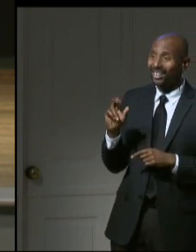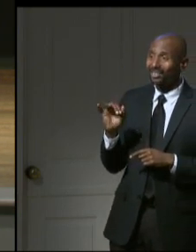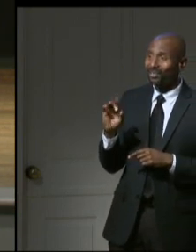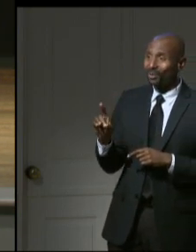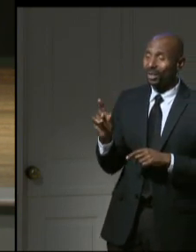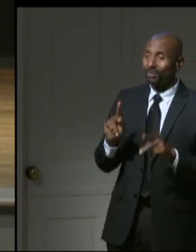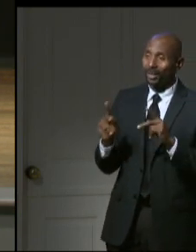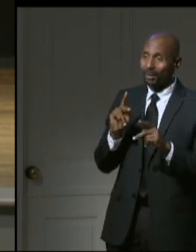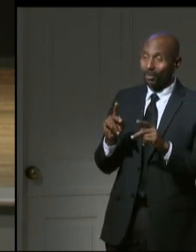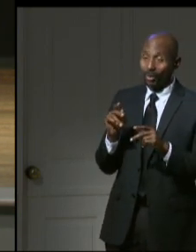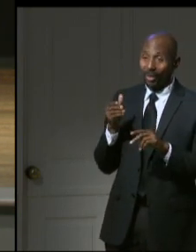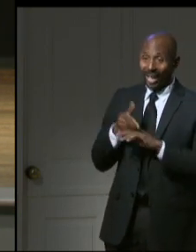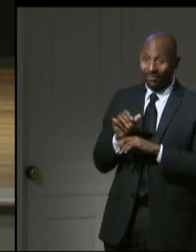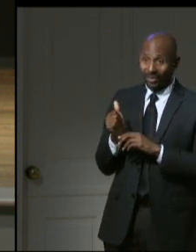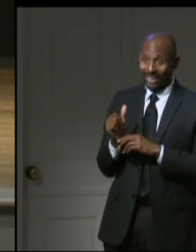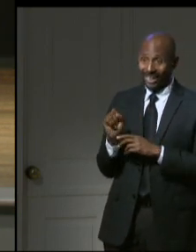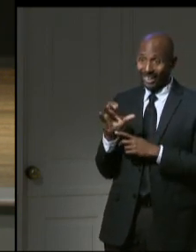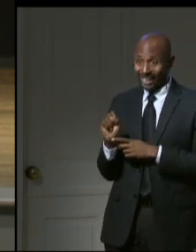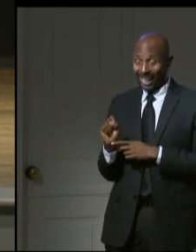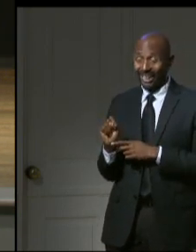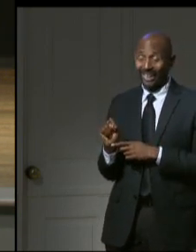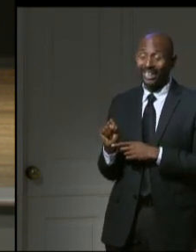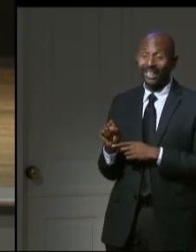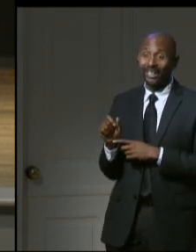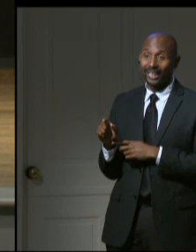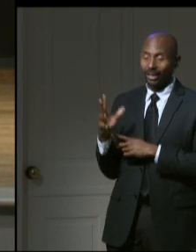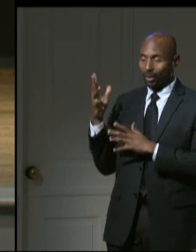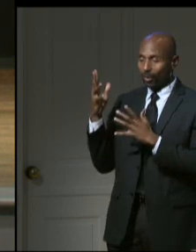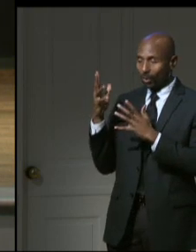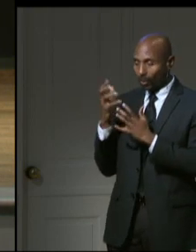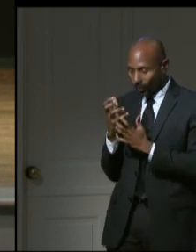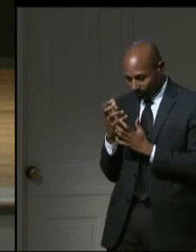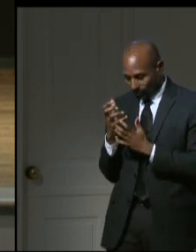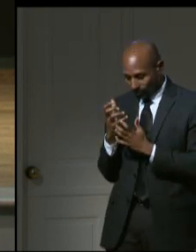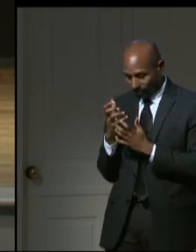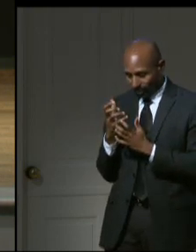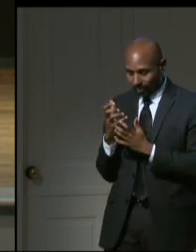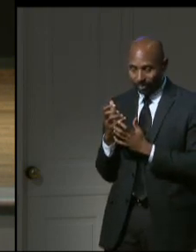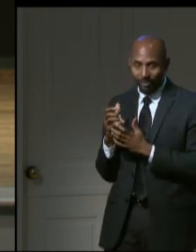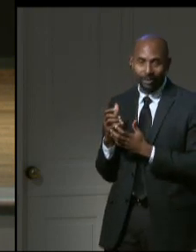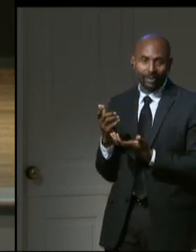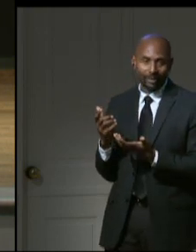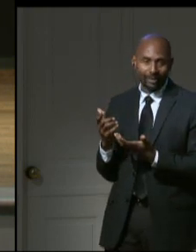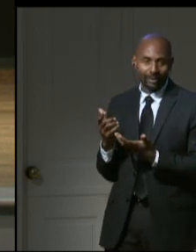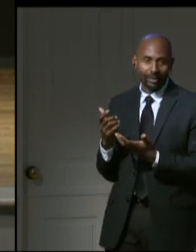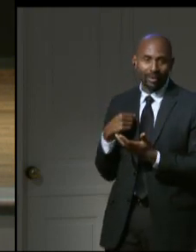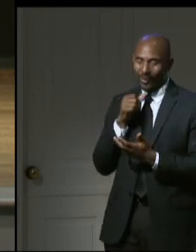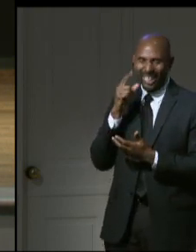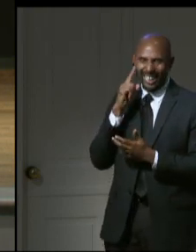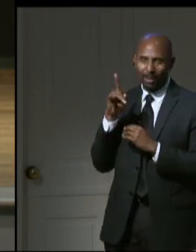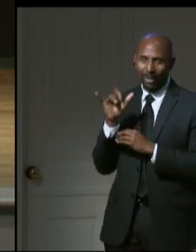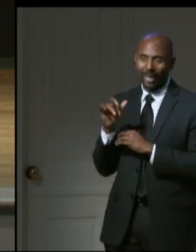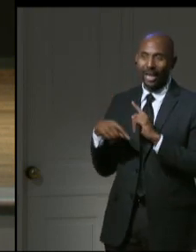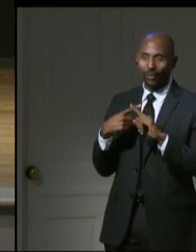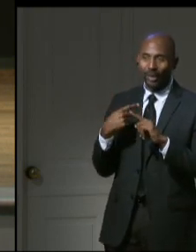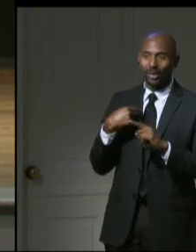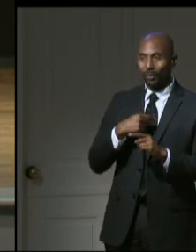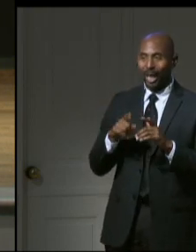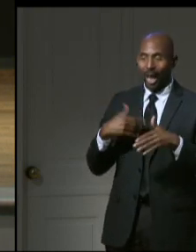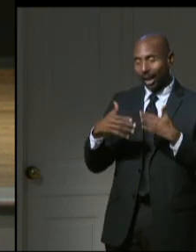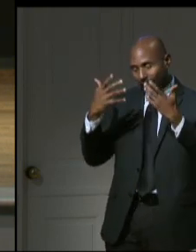phone disconnects after 10 seconds, so it goes to dark. And so, there were things that we didn't think about when we thought, and